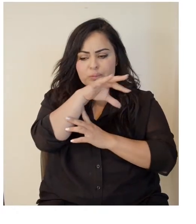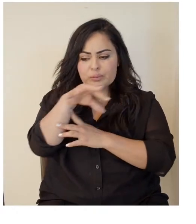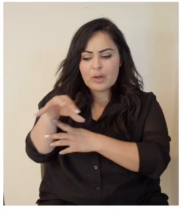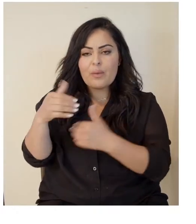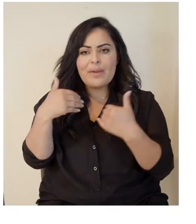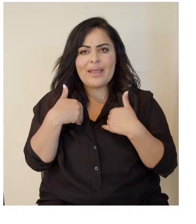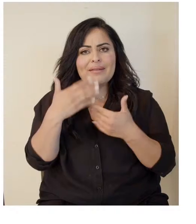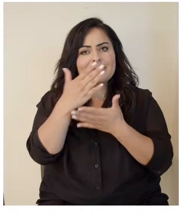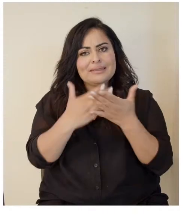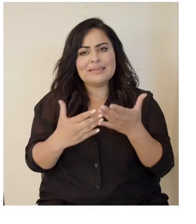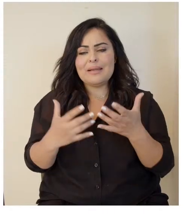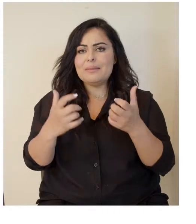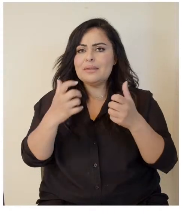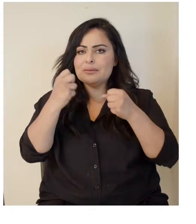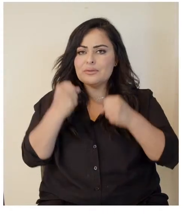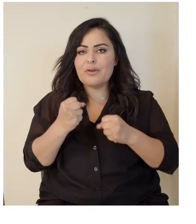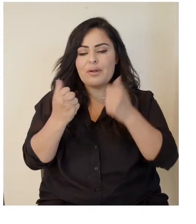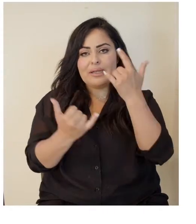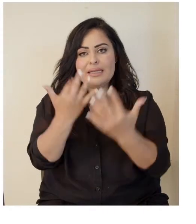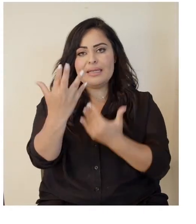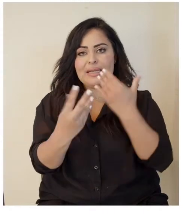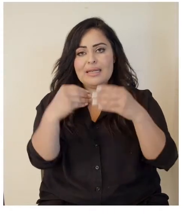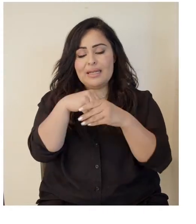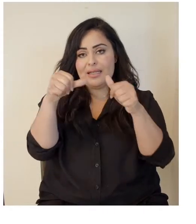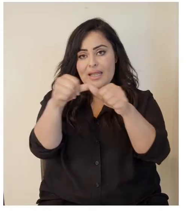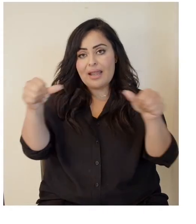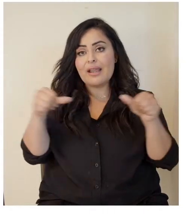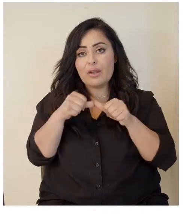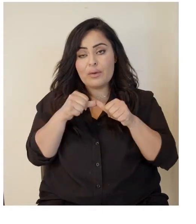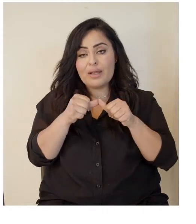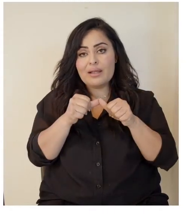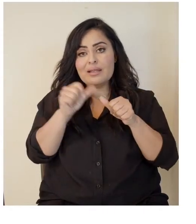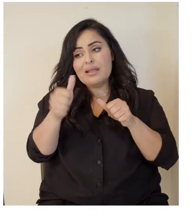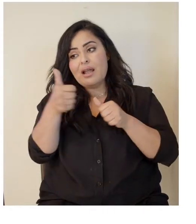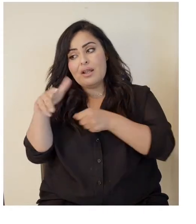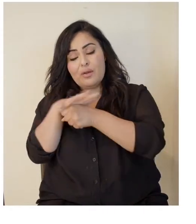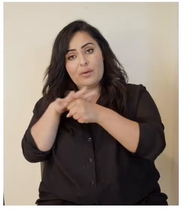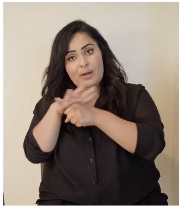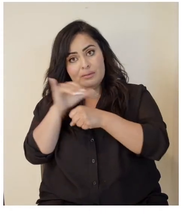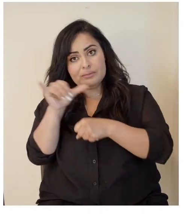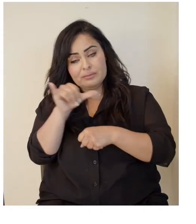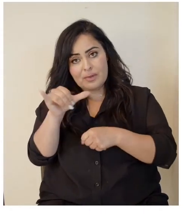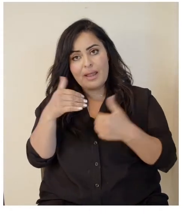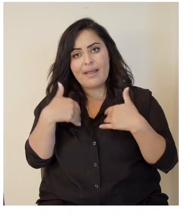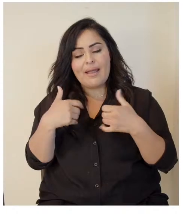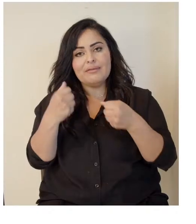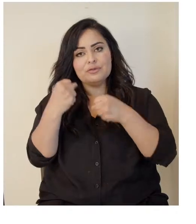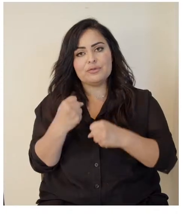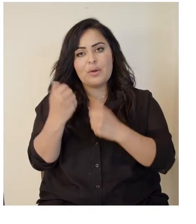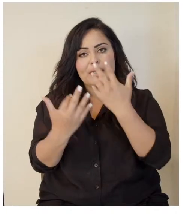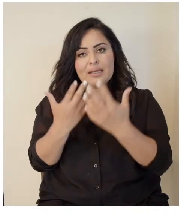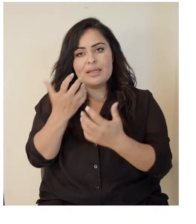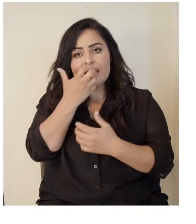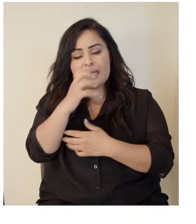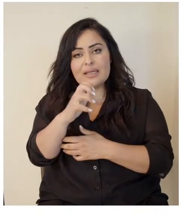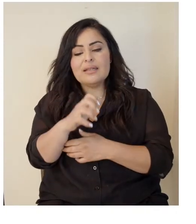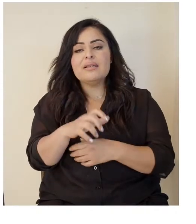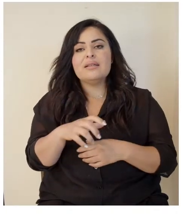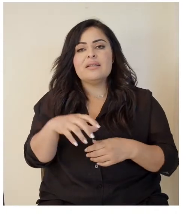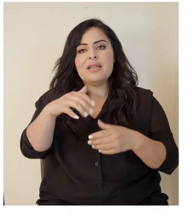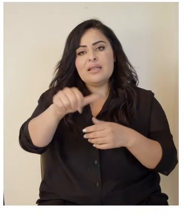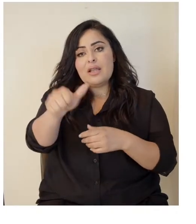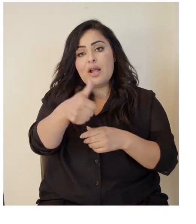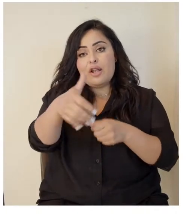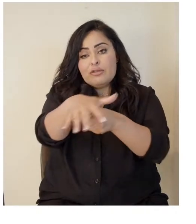some intense heat up in this area, some intense heat in this area, and then down along the front country all through